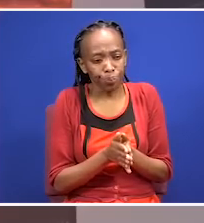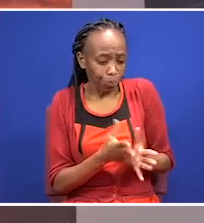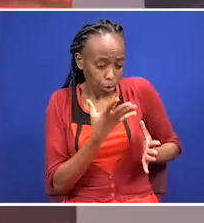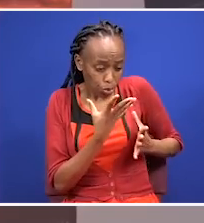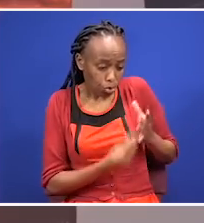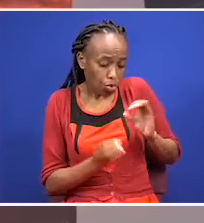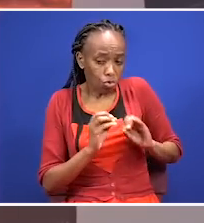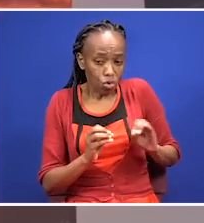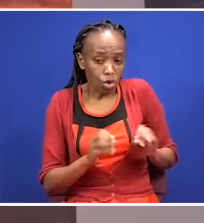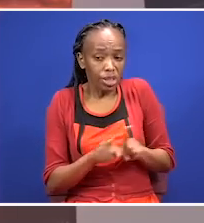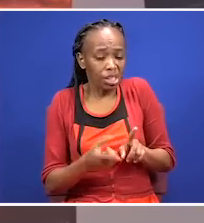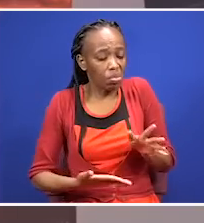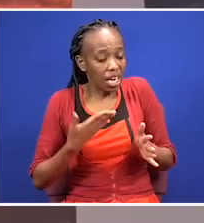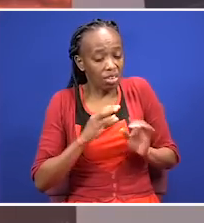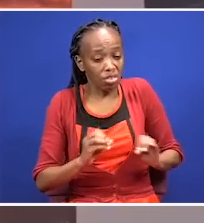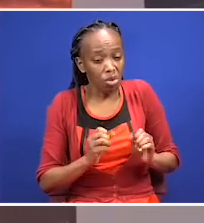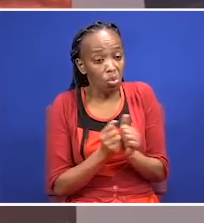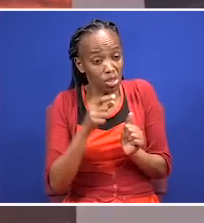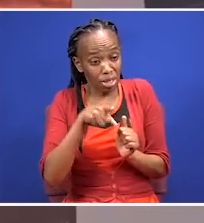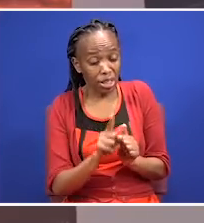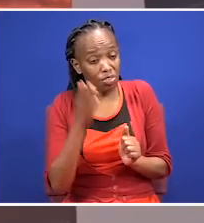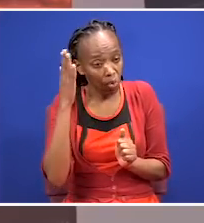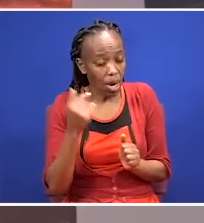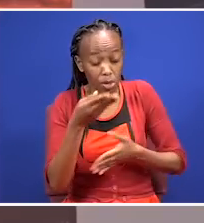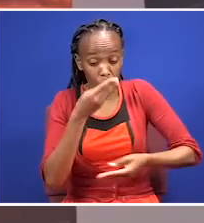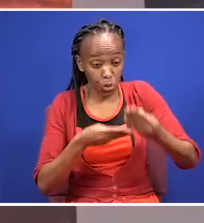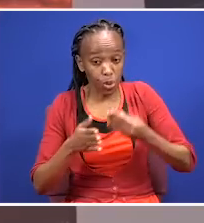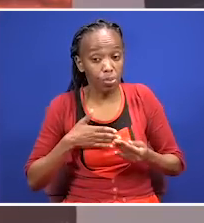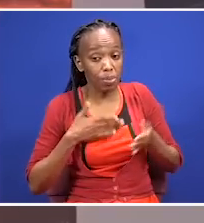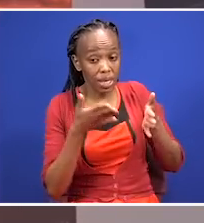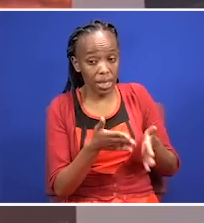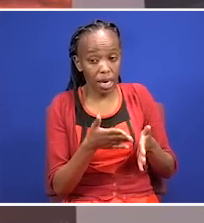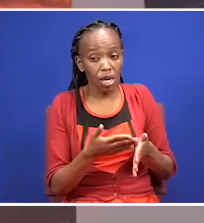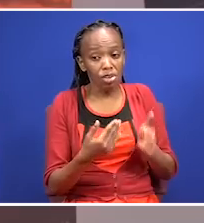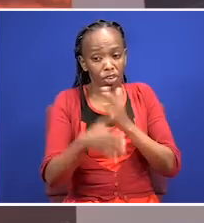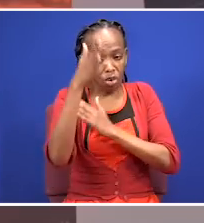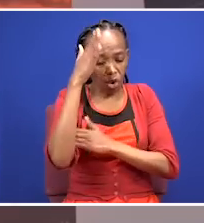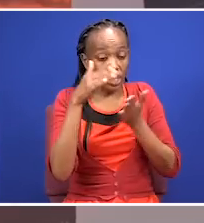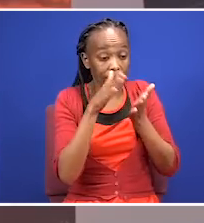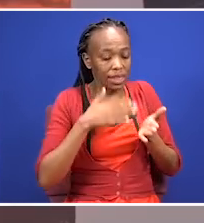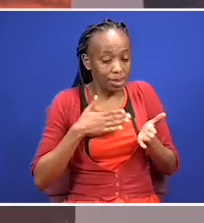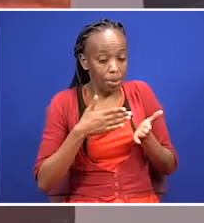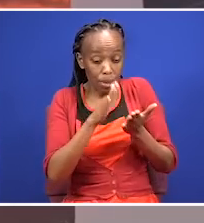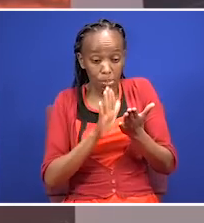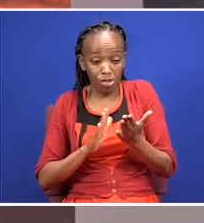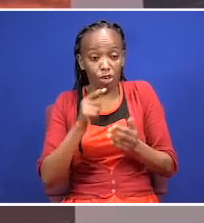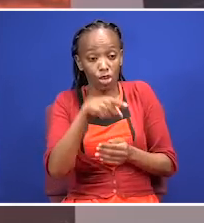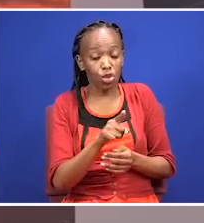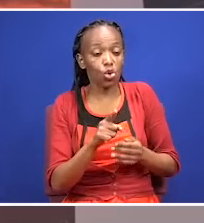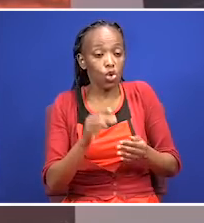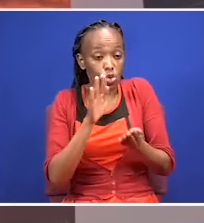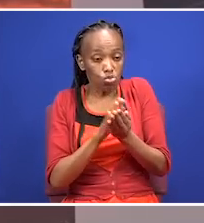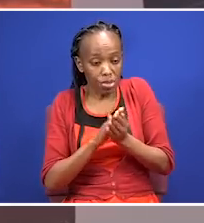be distressed or angry with yourselves because you sold me here for god sent me before you to